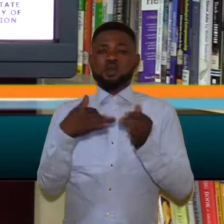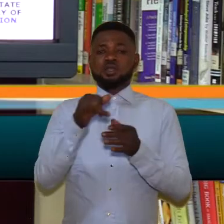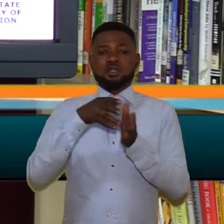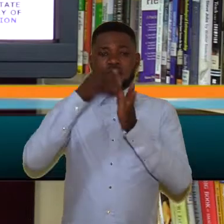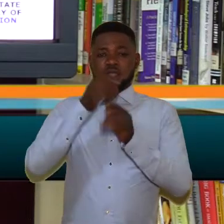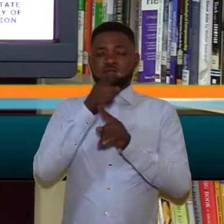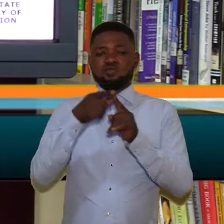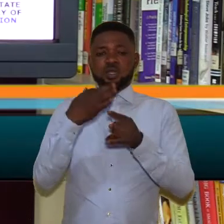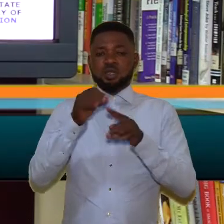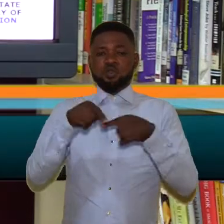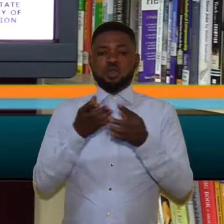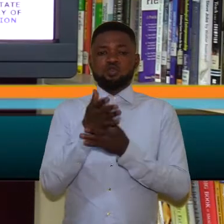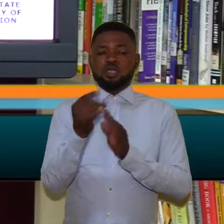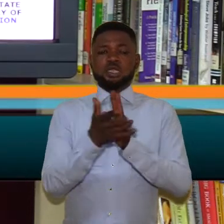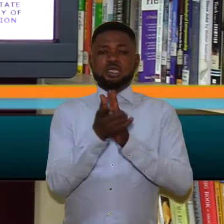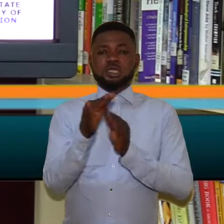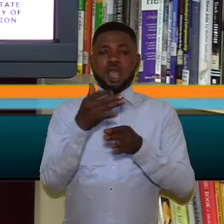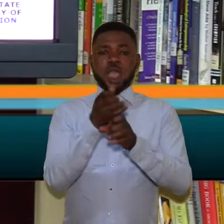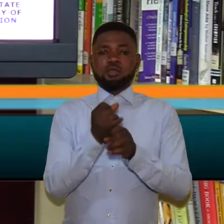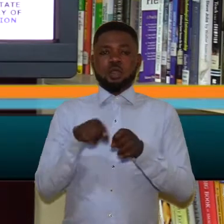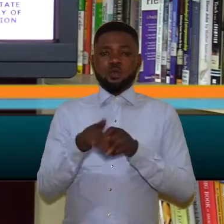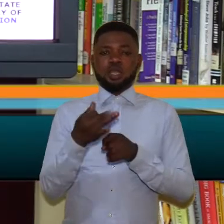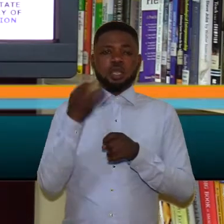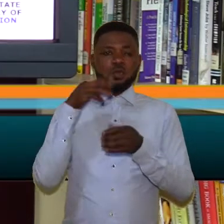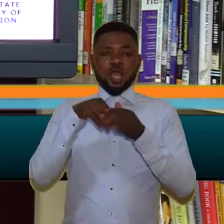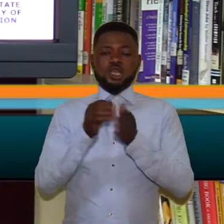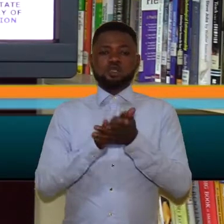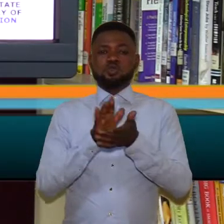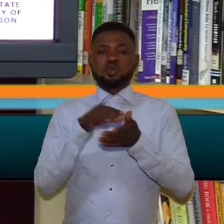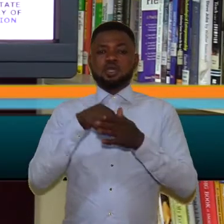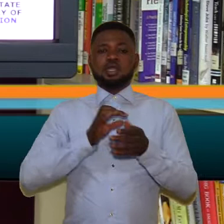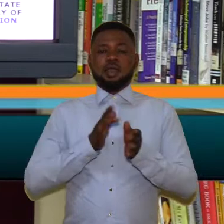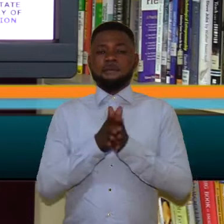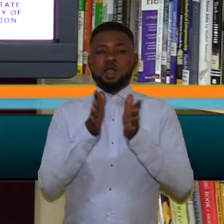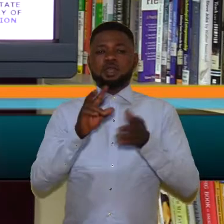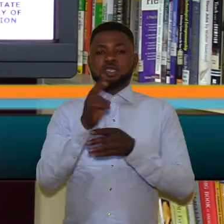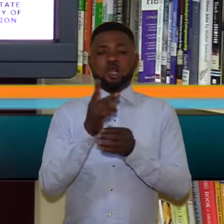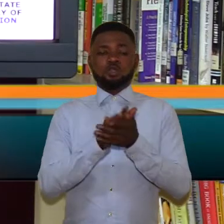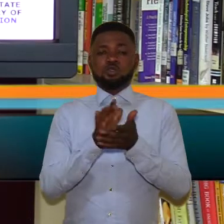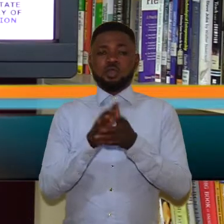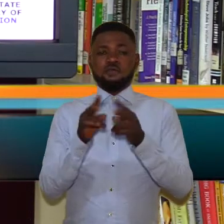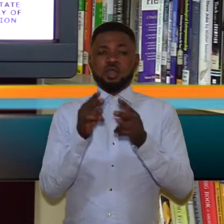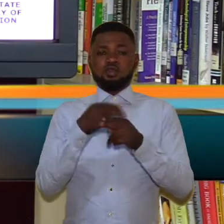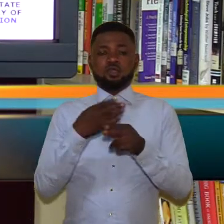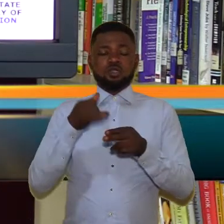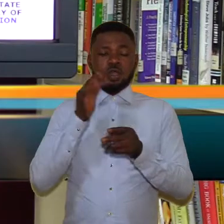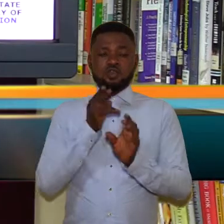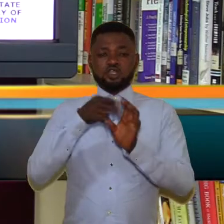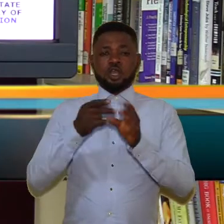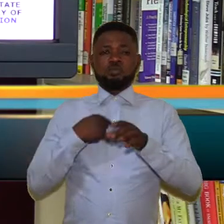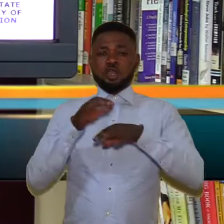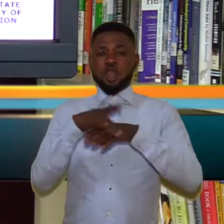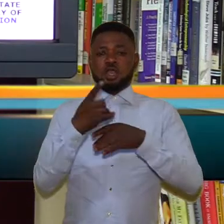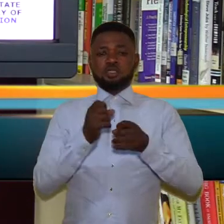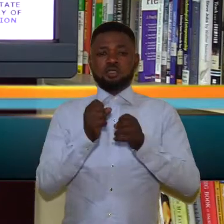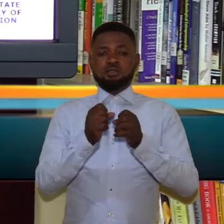learned, what they went through, the skills they acquired while they were in school, in our public secondary schools. Very soon they will join me on the